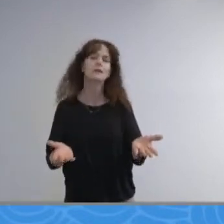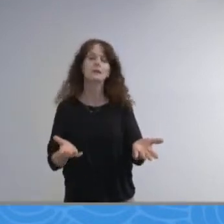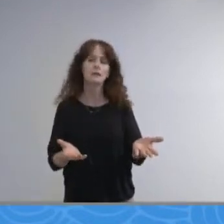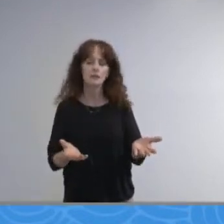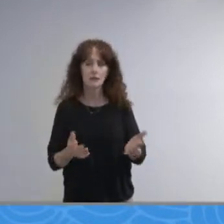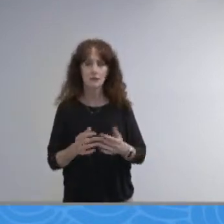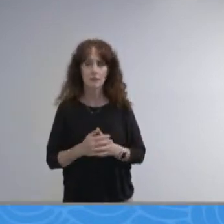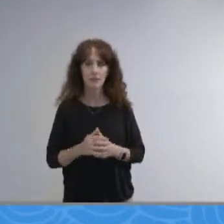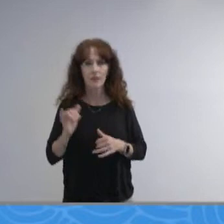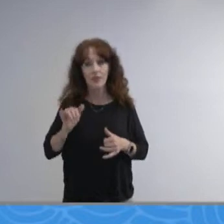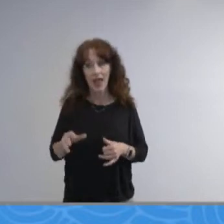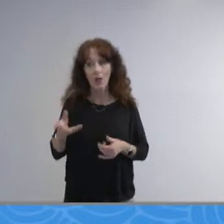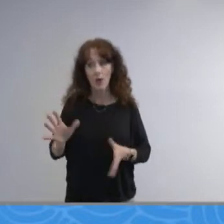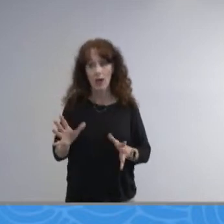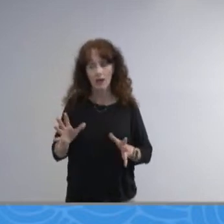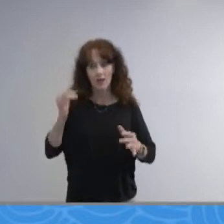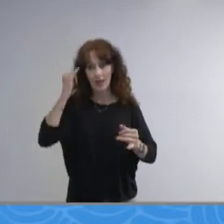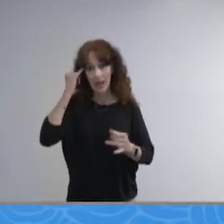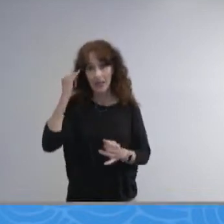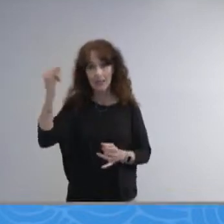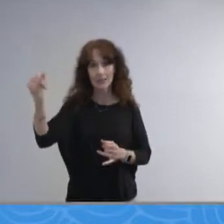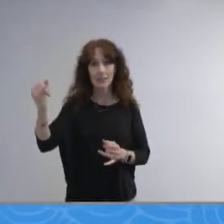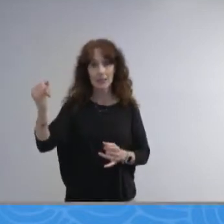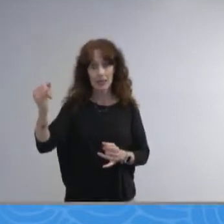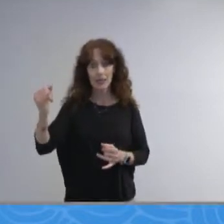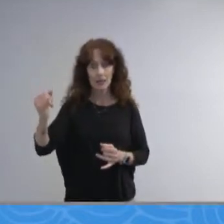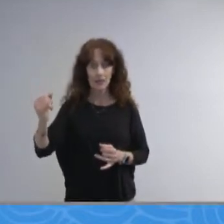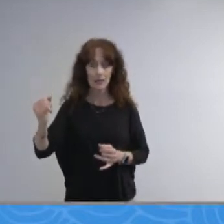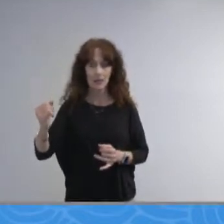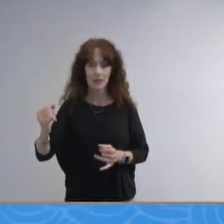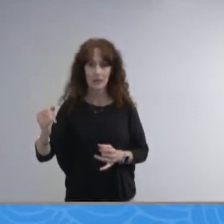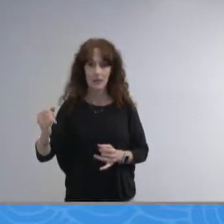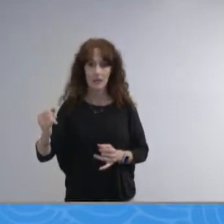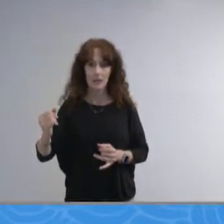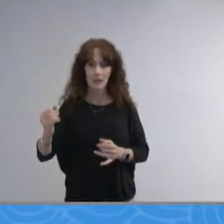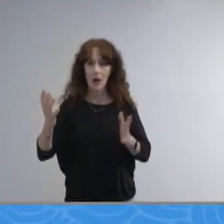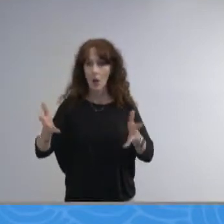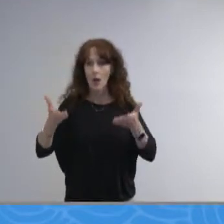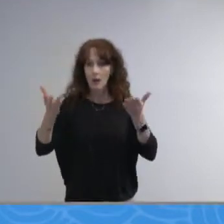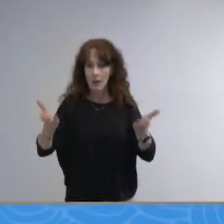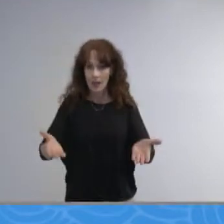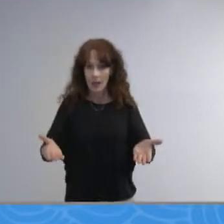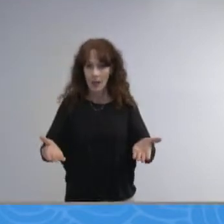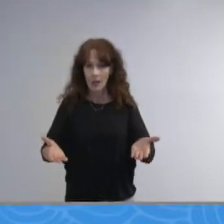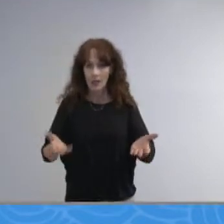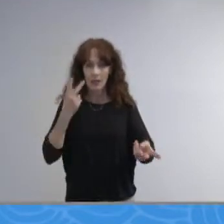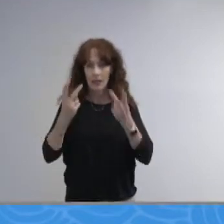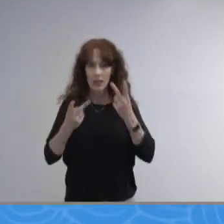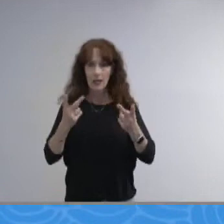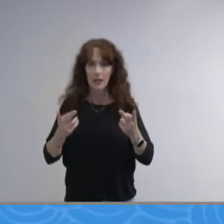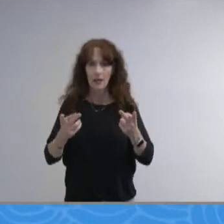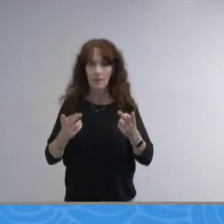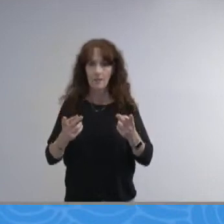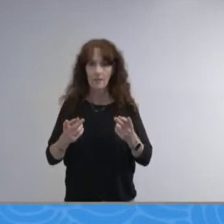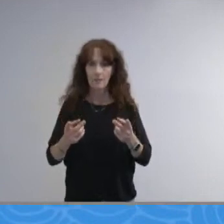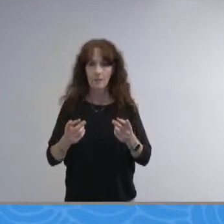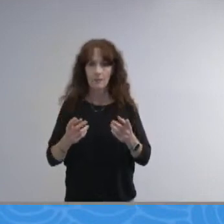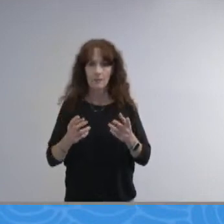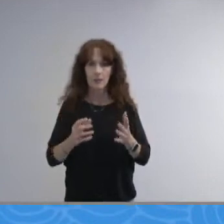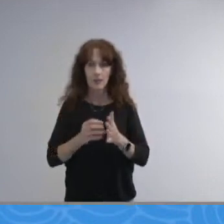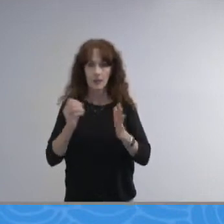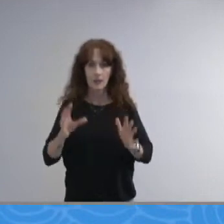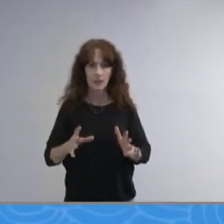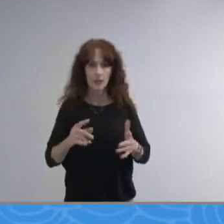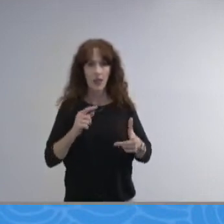suggesting. So that way you have an idea of the recommendations to see if the child's going to receive